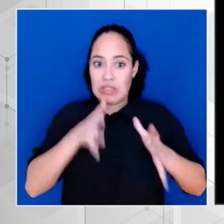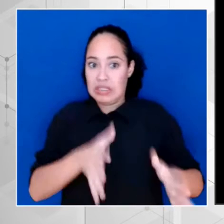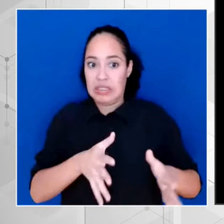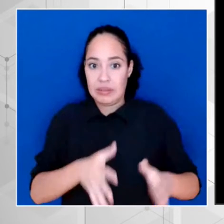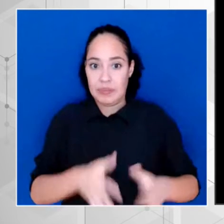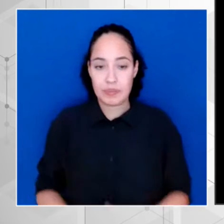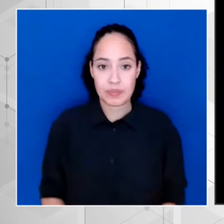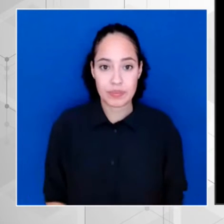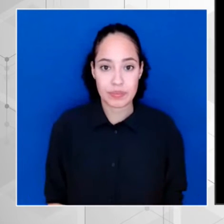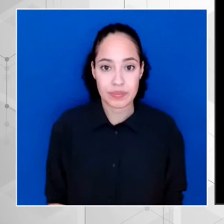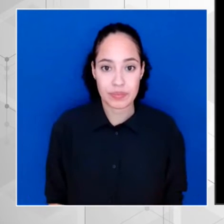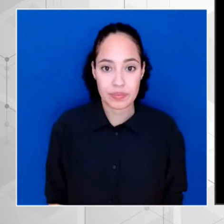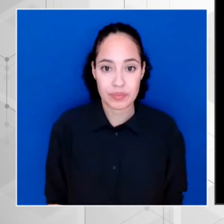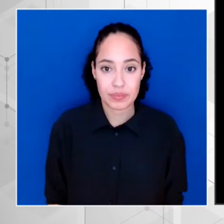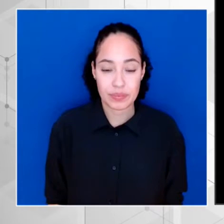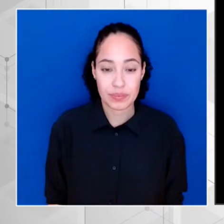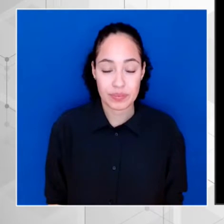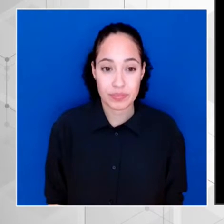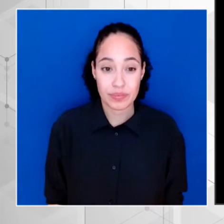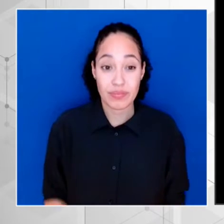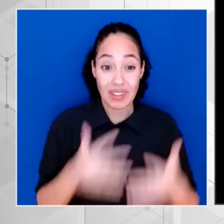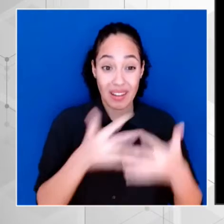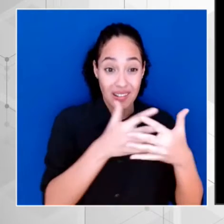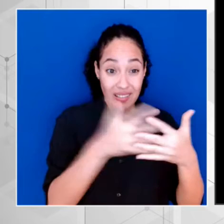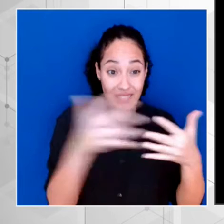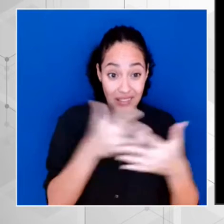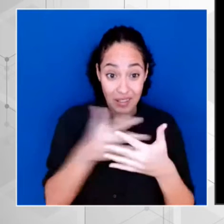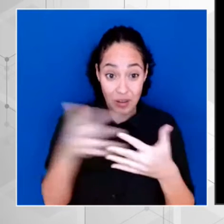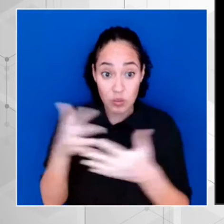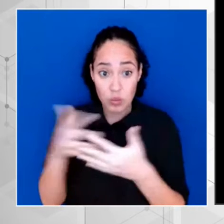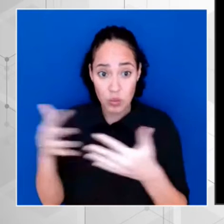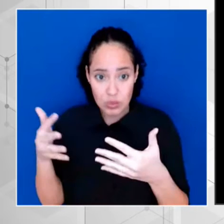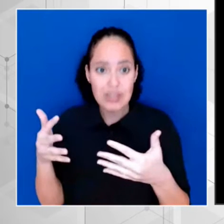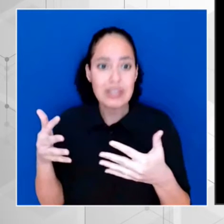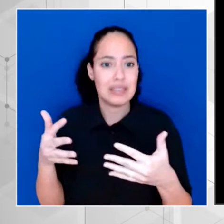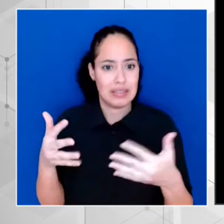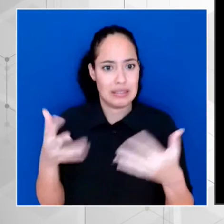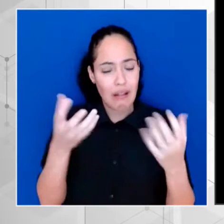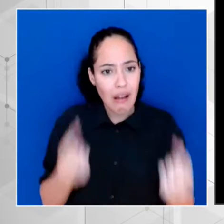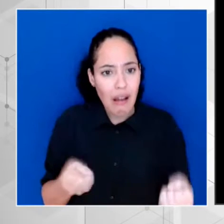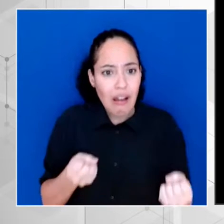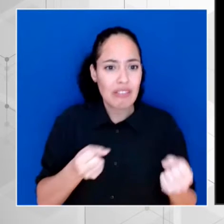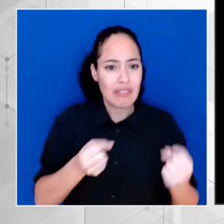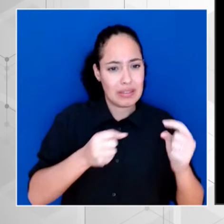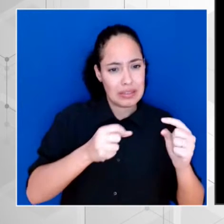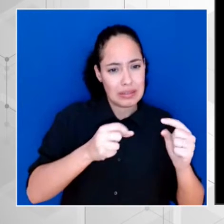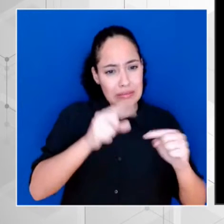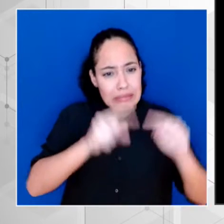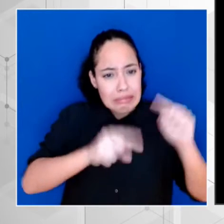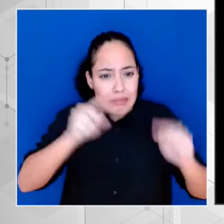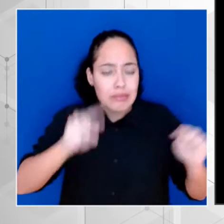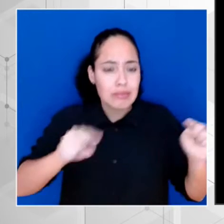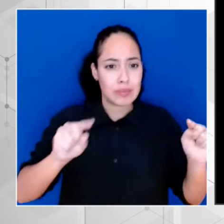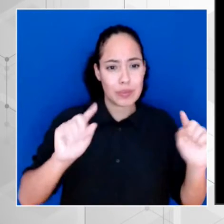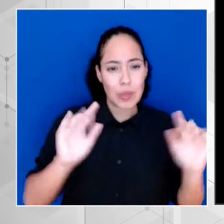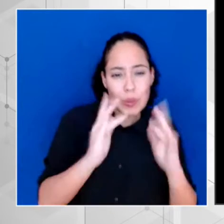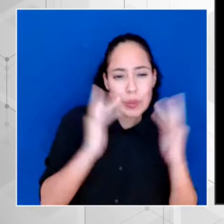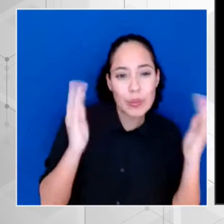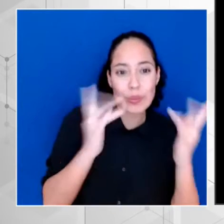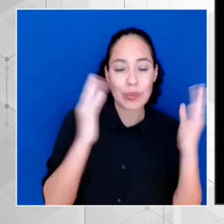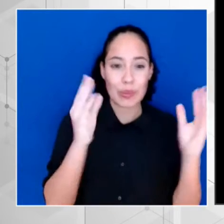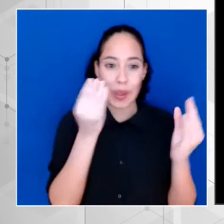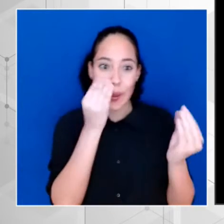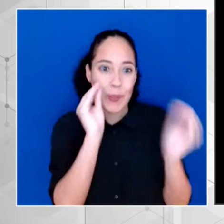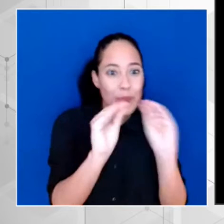Idioms, proverbs, figures of speech, abbreviations, jargon, and sometimes even humor may be problematic for